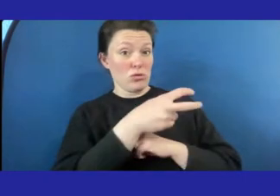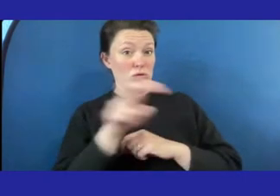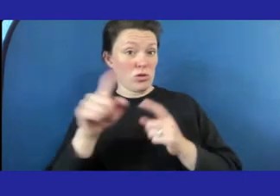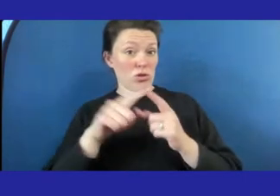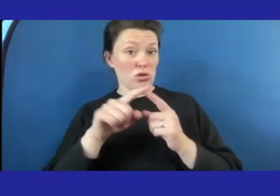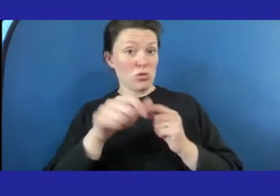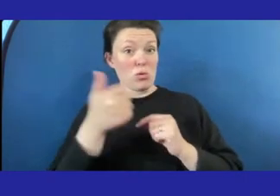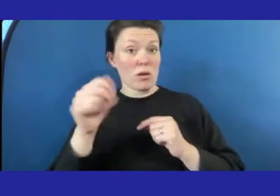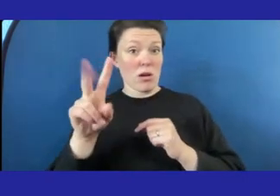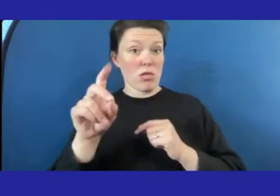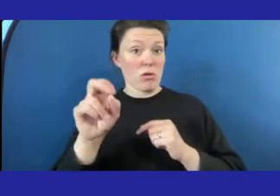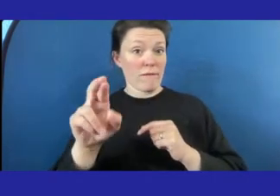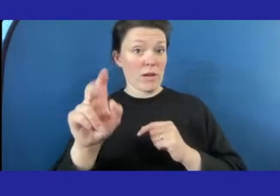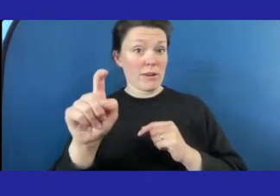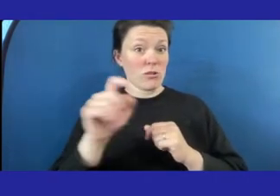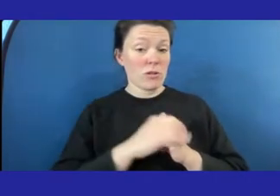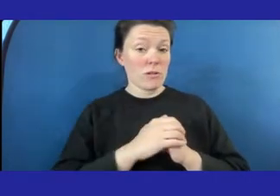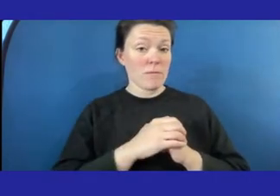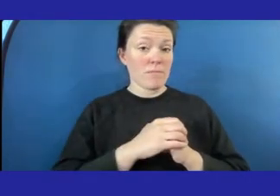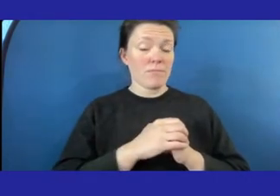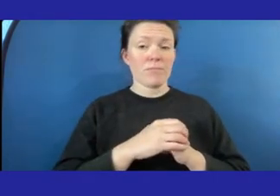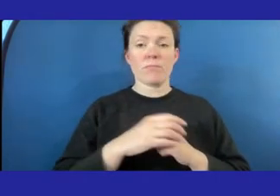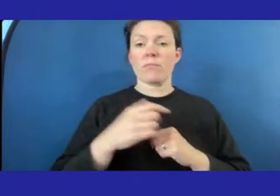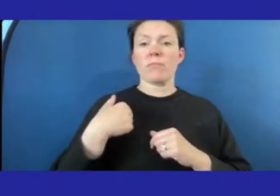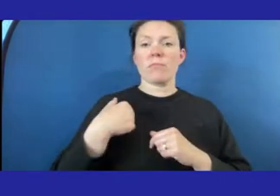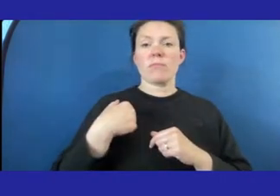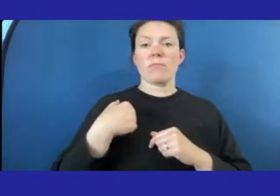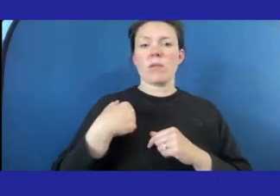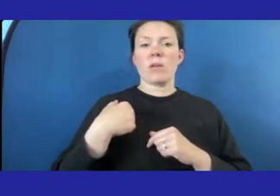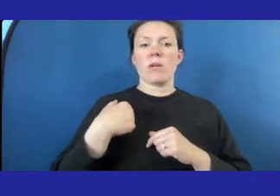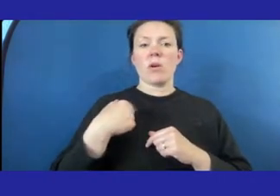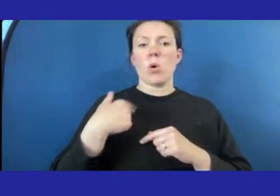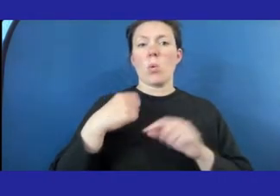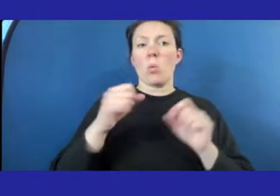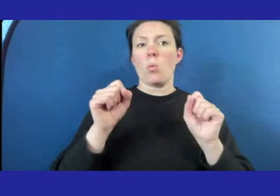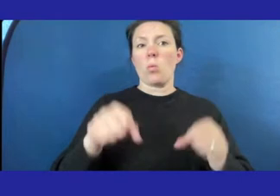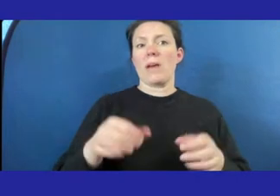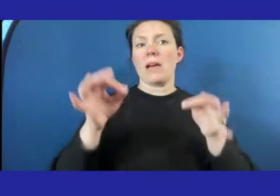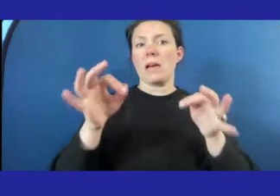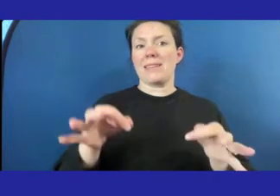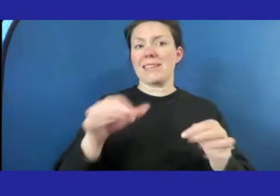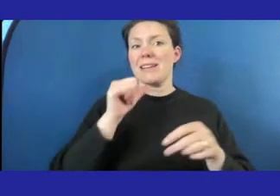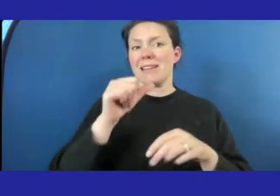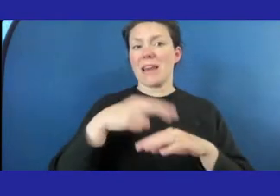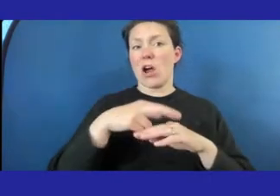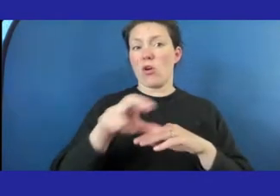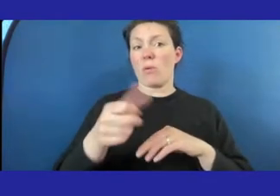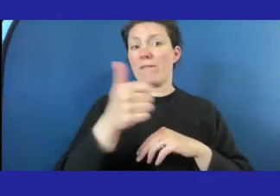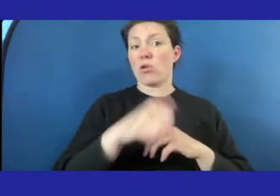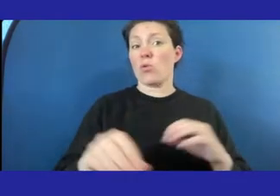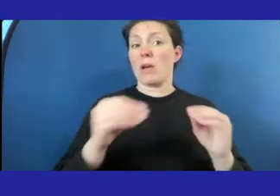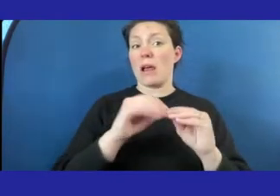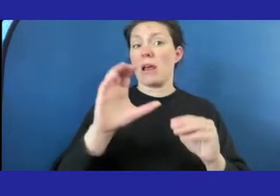work? We could not refer to them. We could choose to not refer cases to them if we don't find that